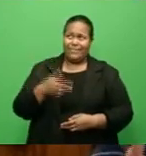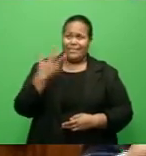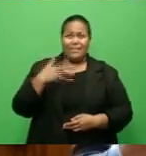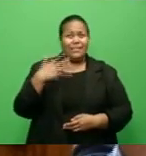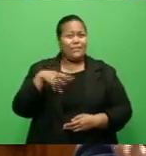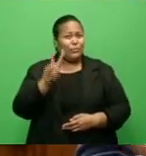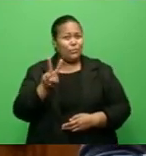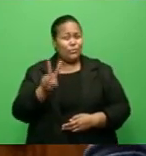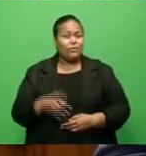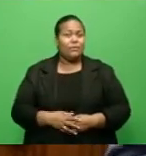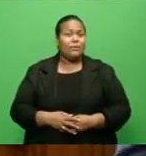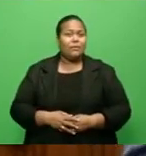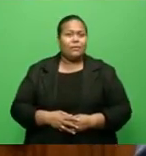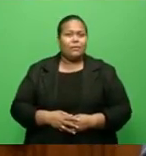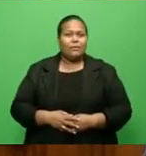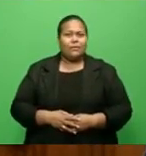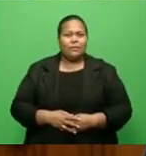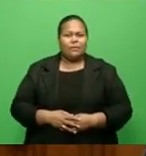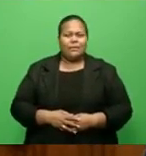that there would be such a thing as live streaming.